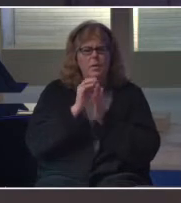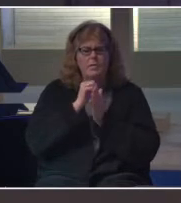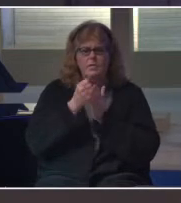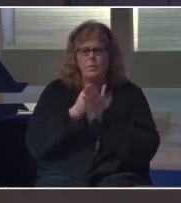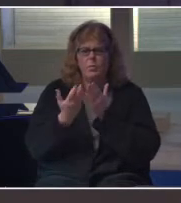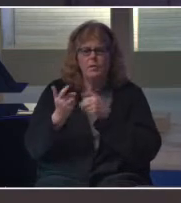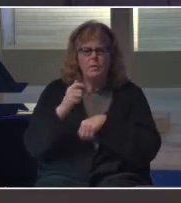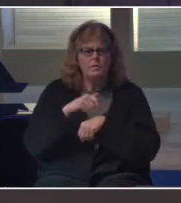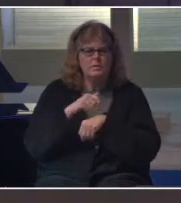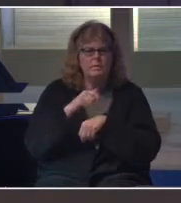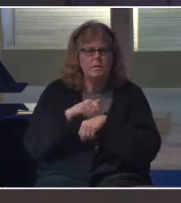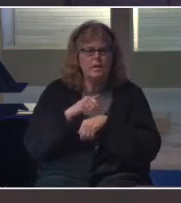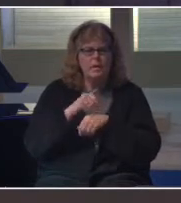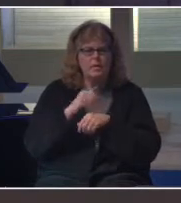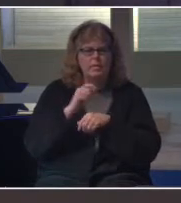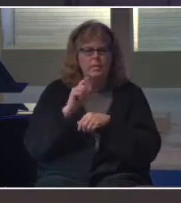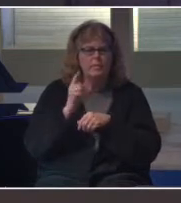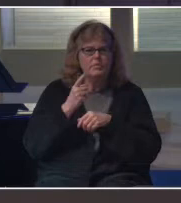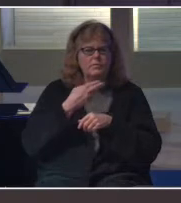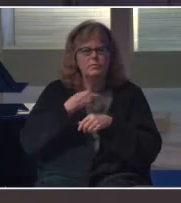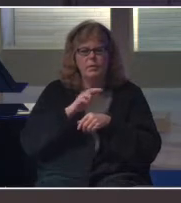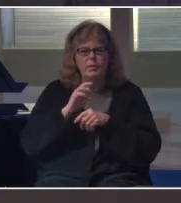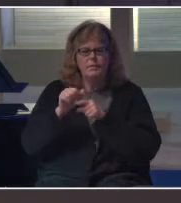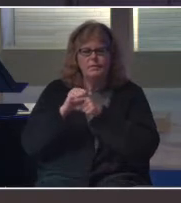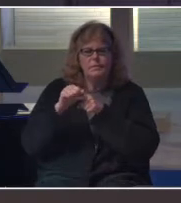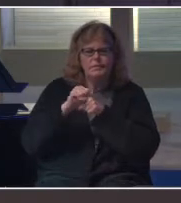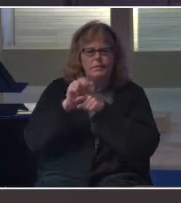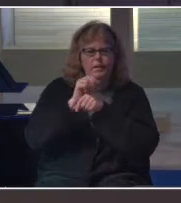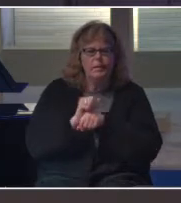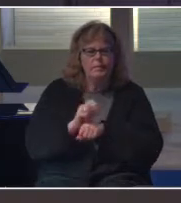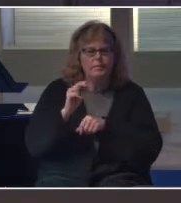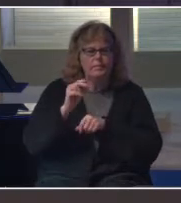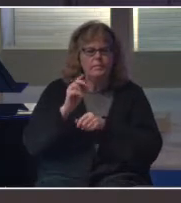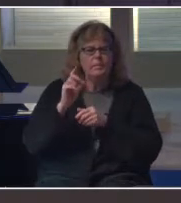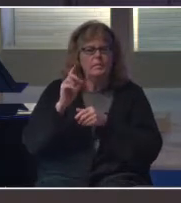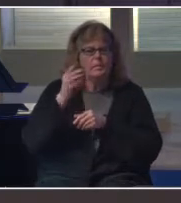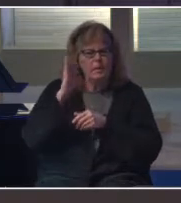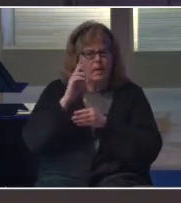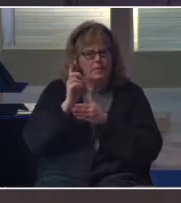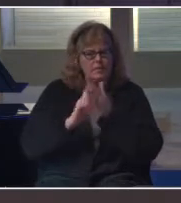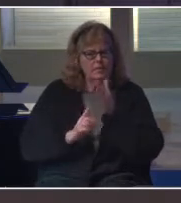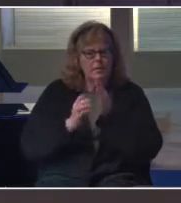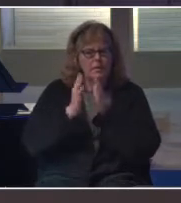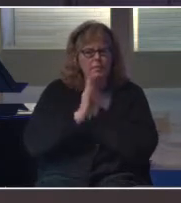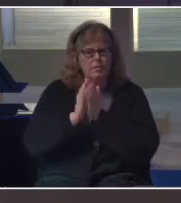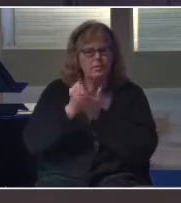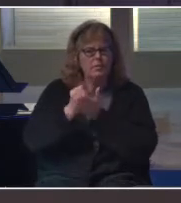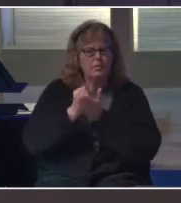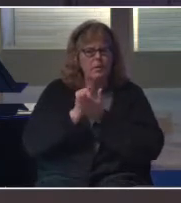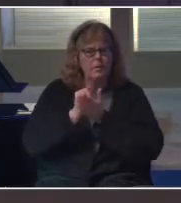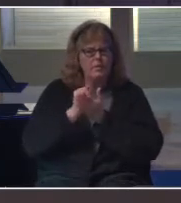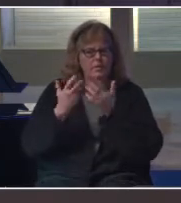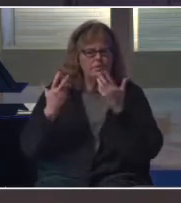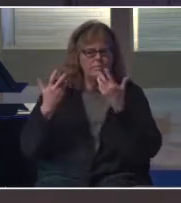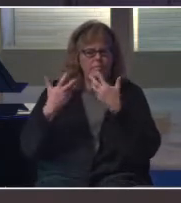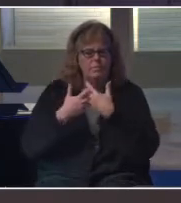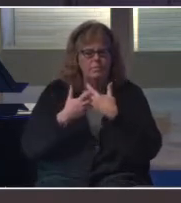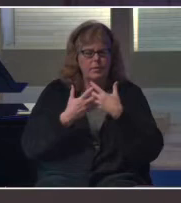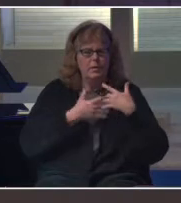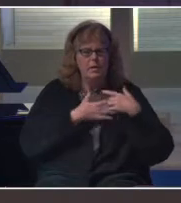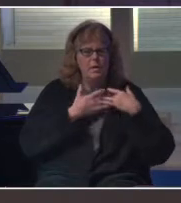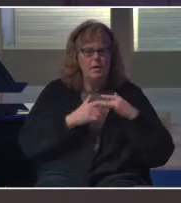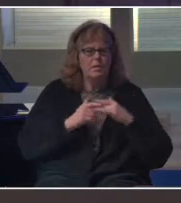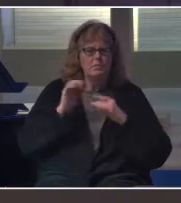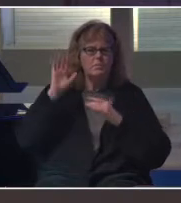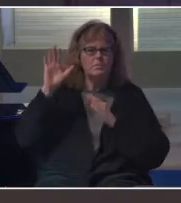of time or merely a religious exercise. It's designed by God to help us align our hearts